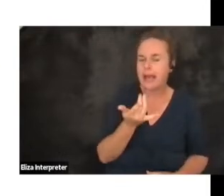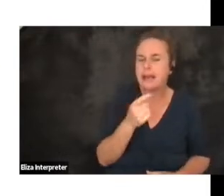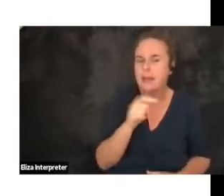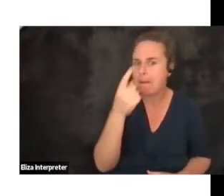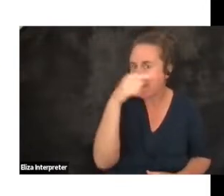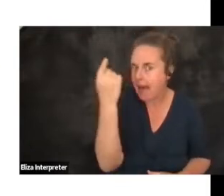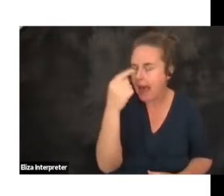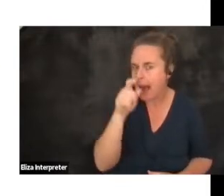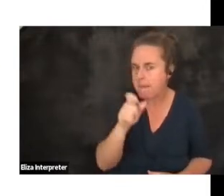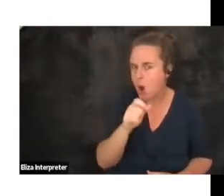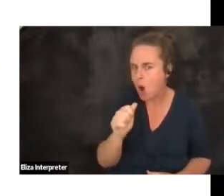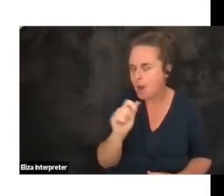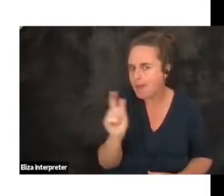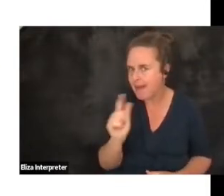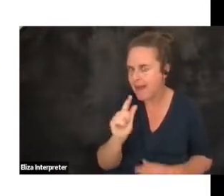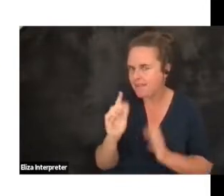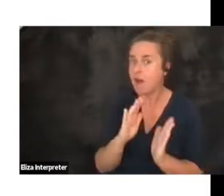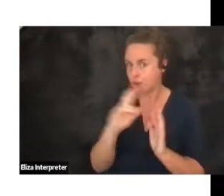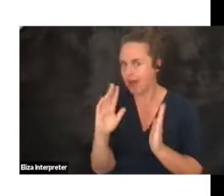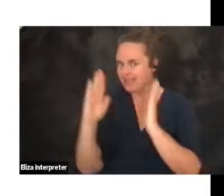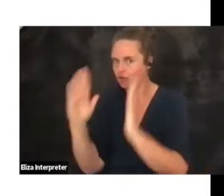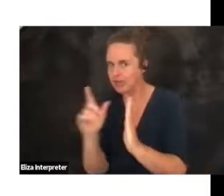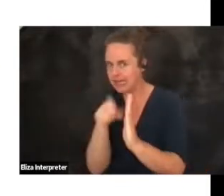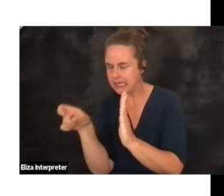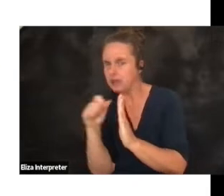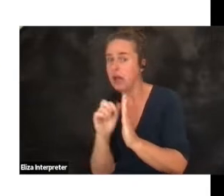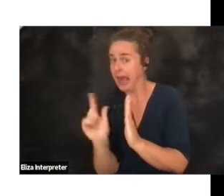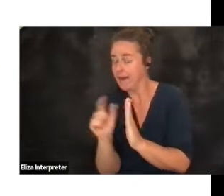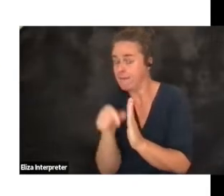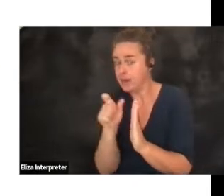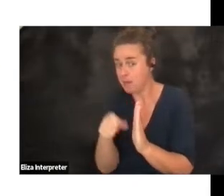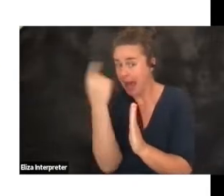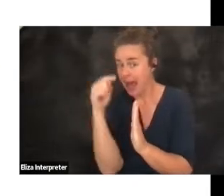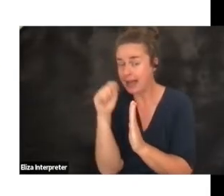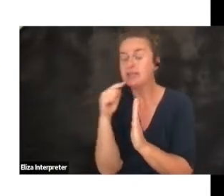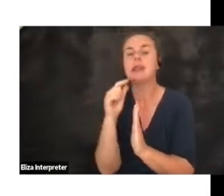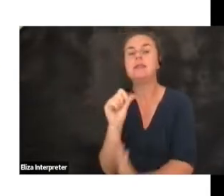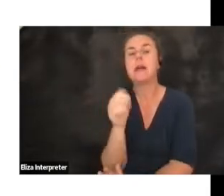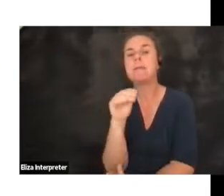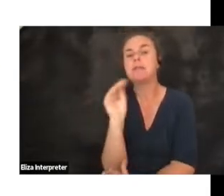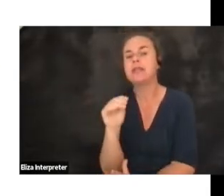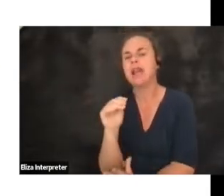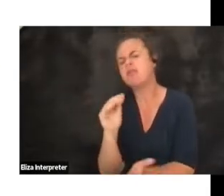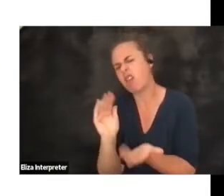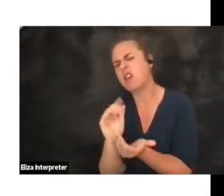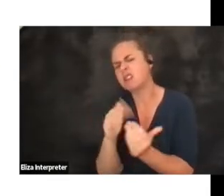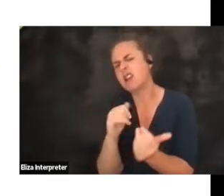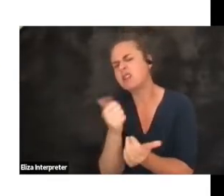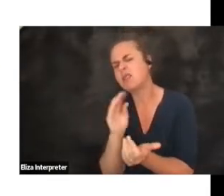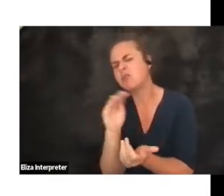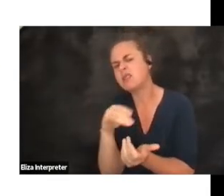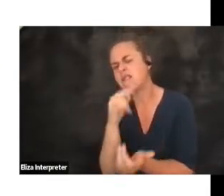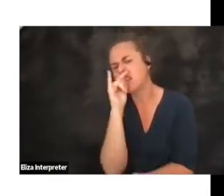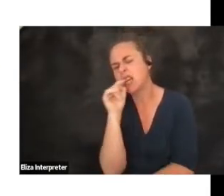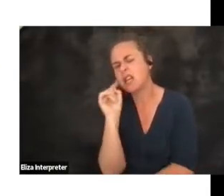the kids who had unreliable results. And what you see there is about 10%, a little less than 10% of